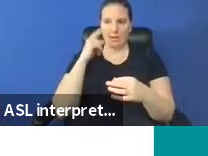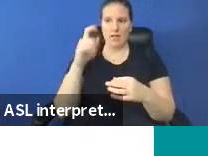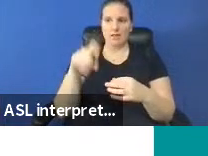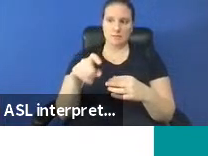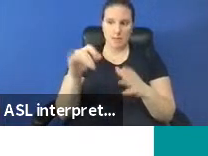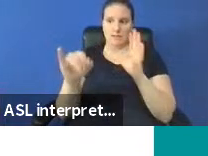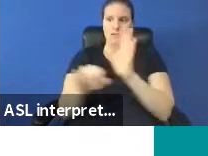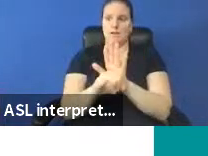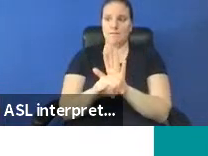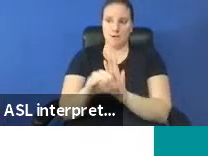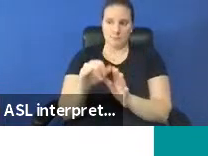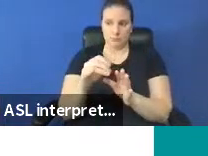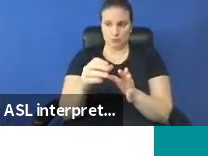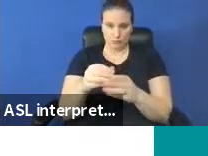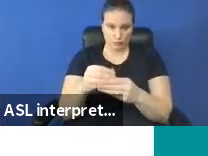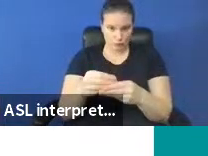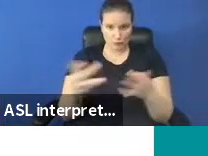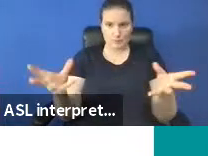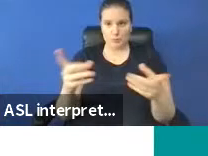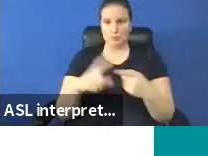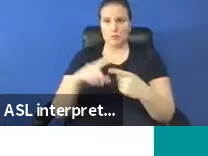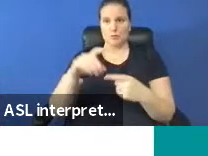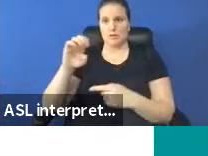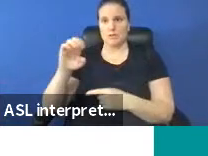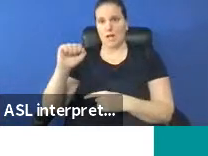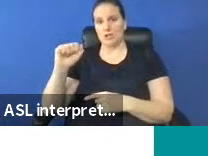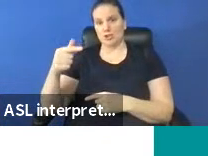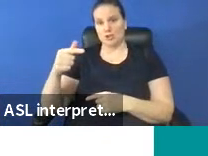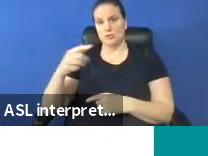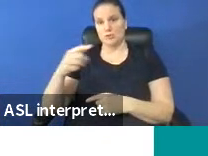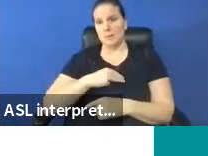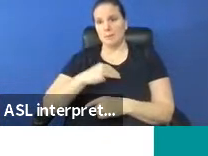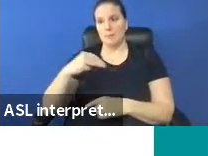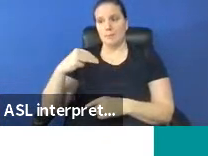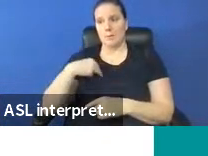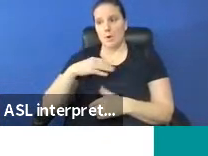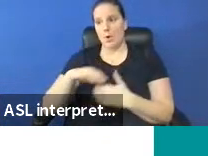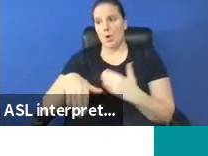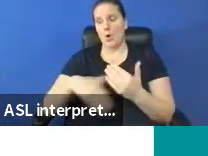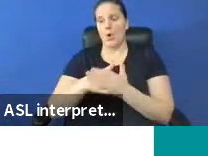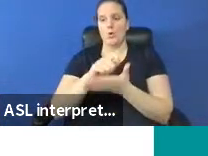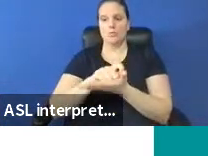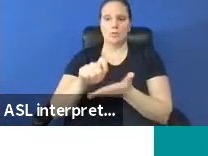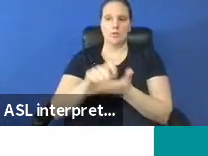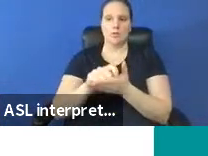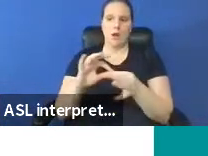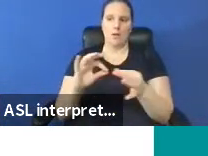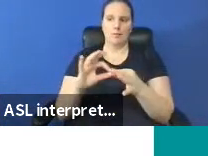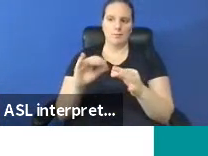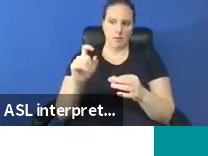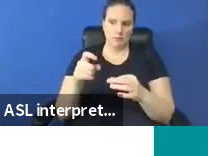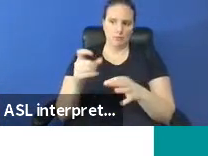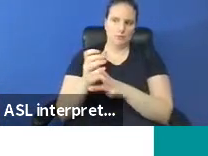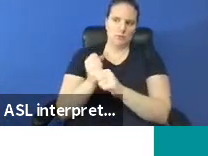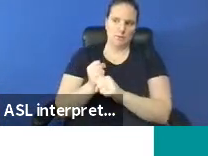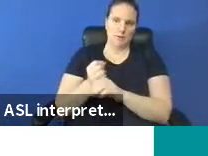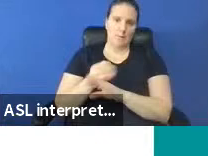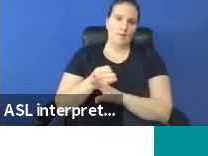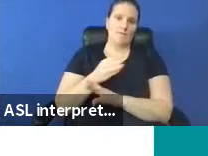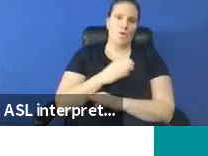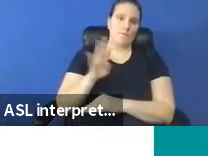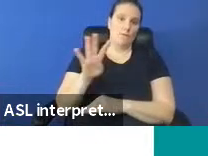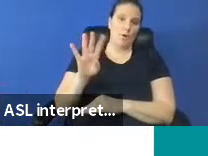be identified and distributed to EAG members. All written comments must be received prior